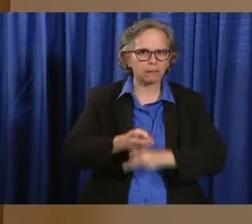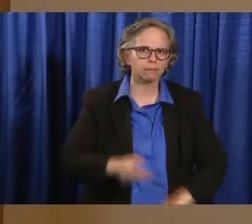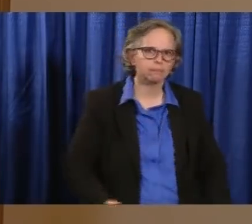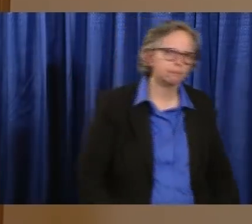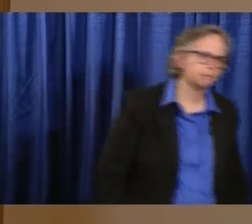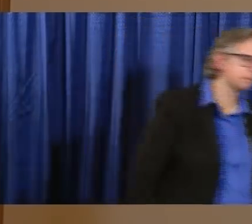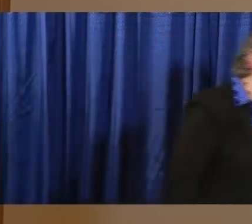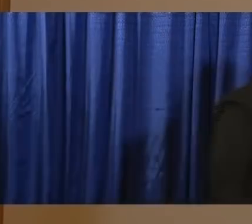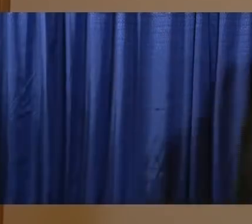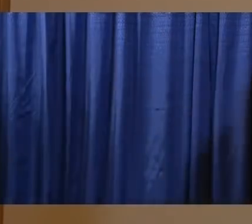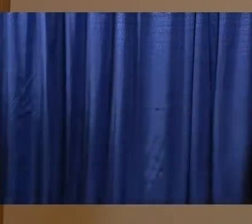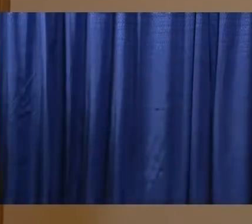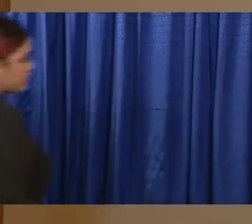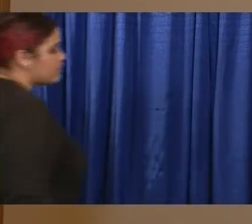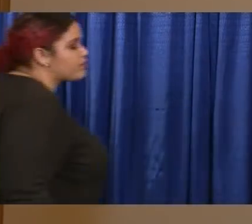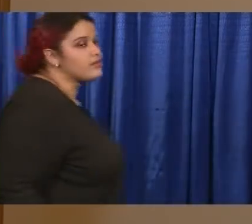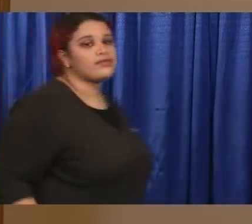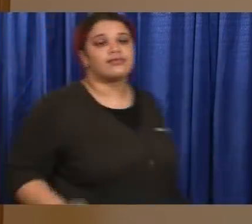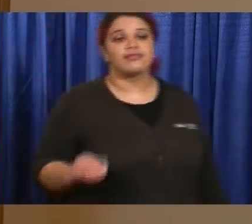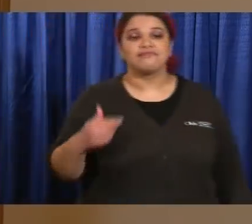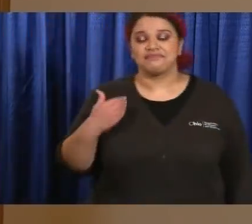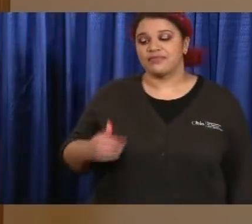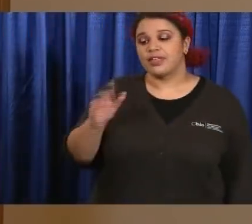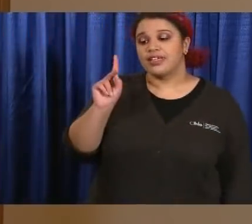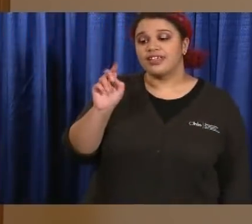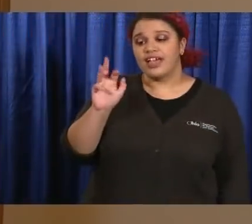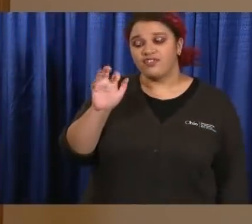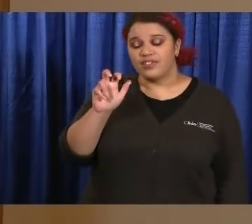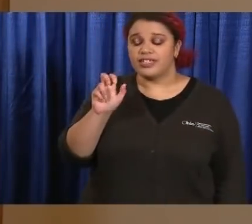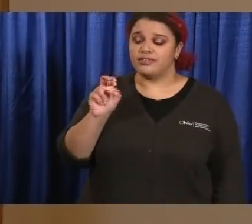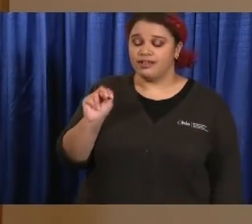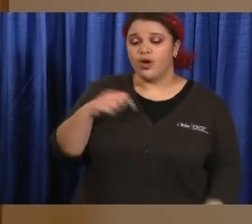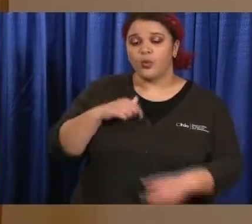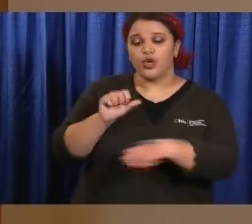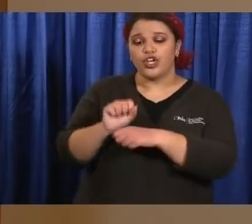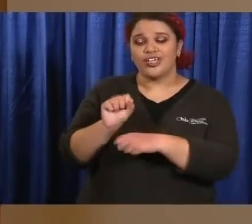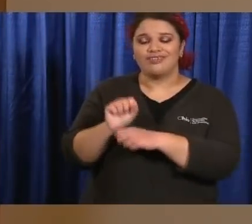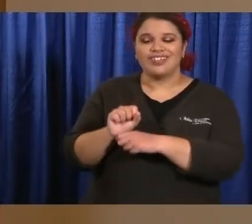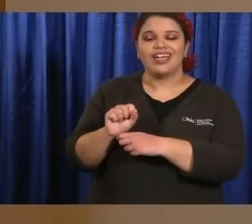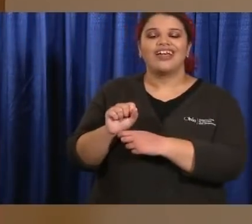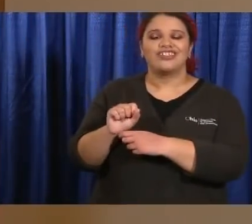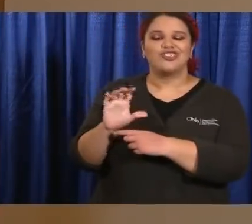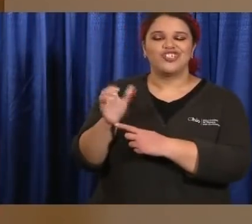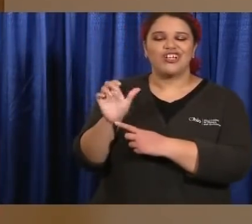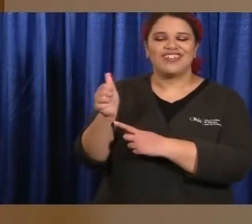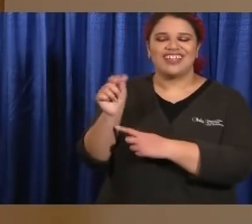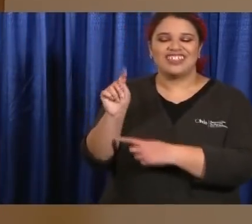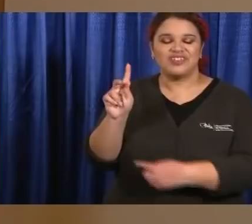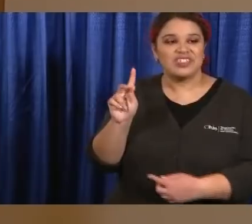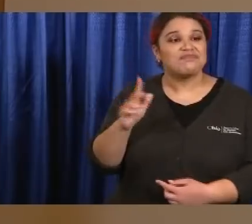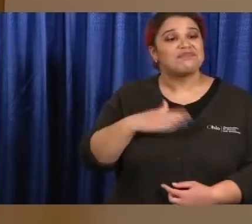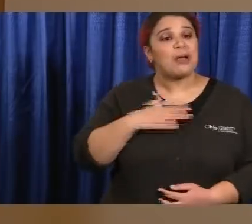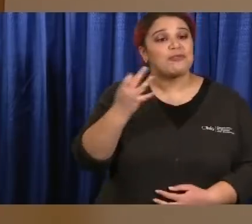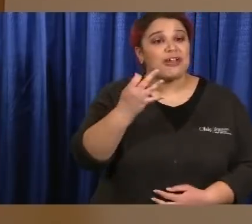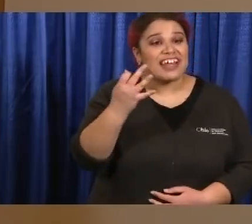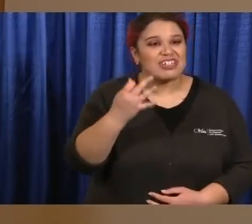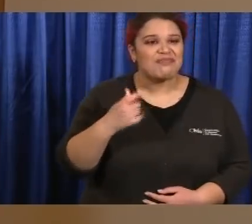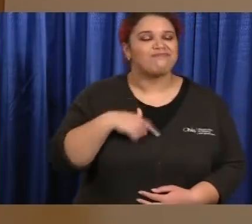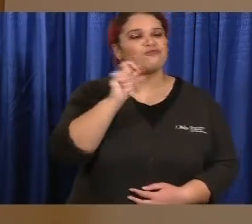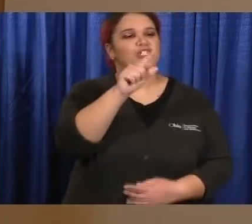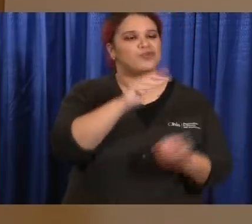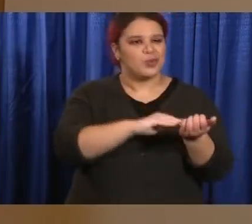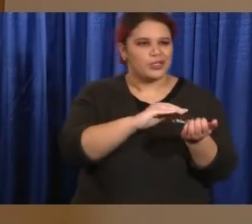Kevin Landers, WBNS 10 TV. My question is for Dr. Acton. Hi, Kevin. Happy Friday. Initially during